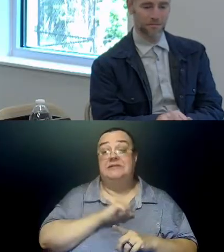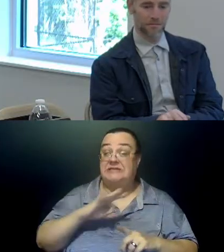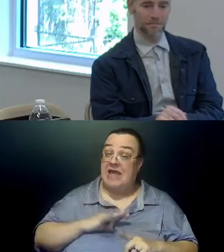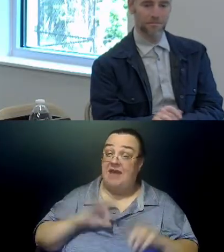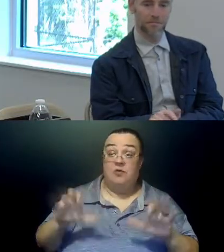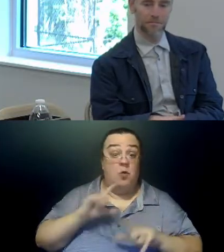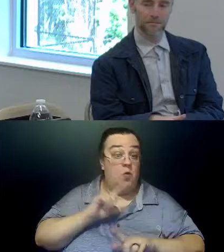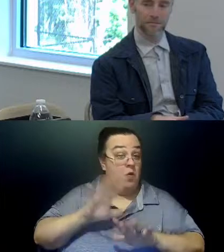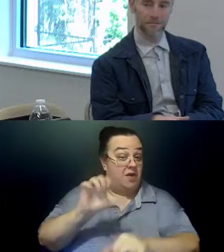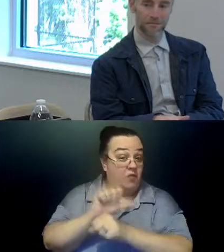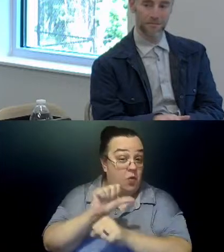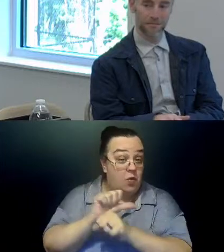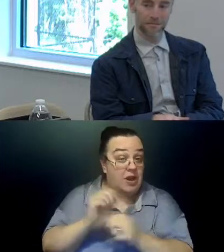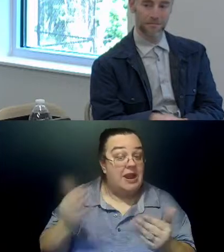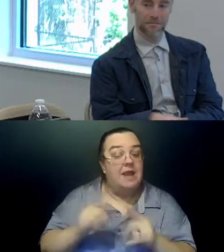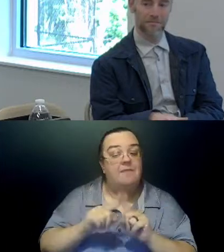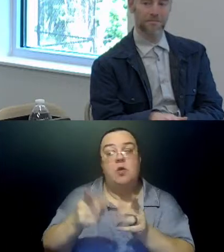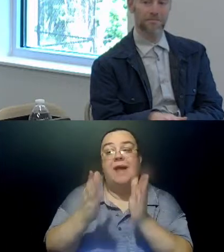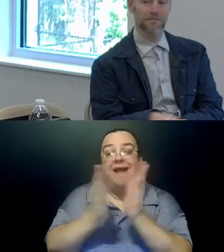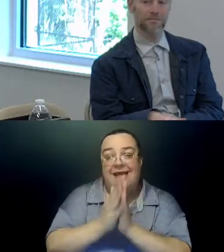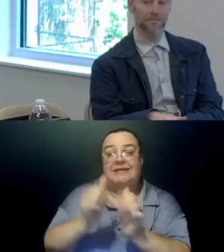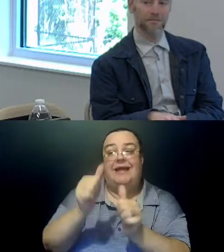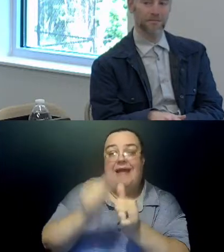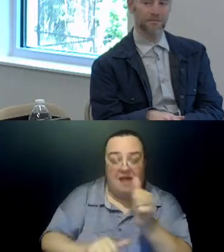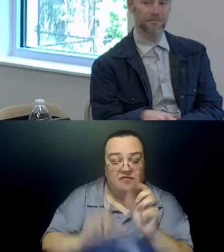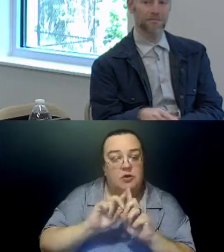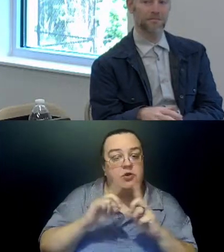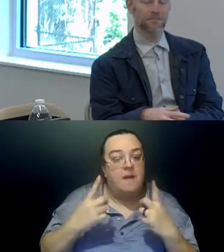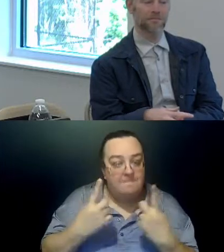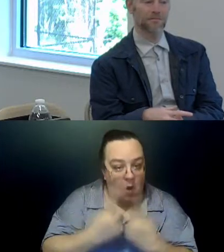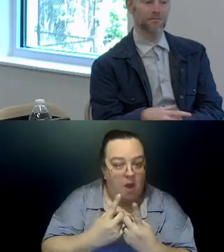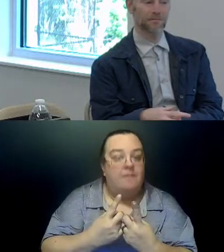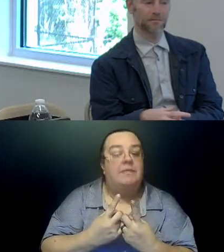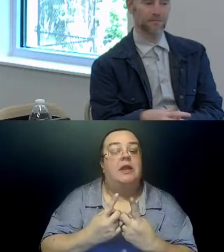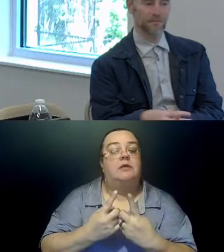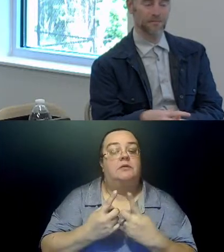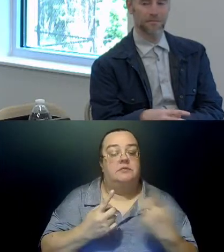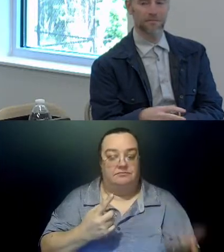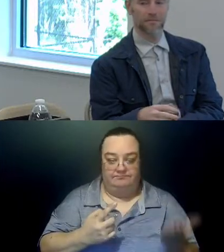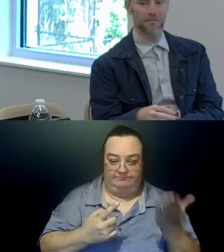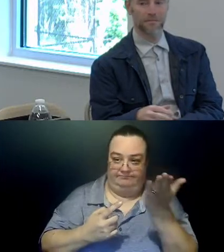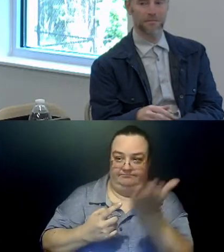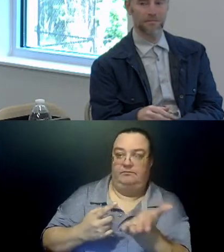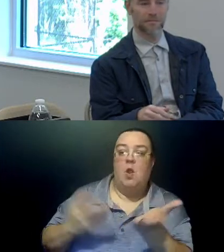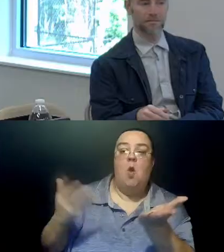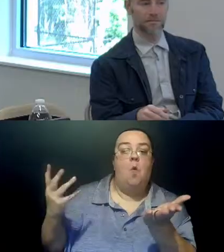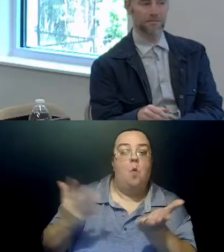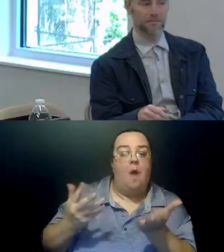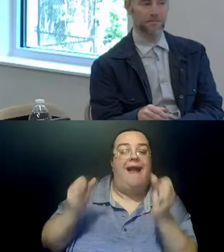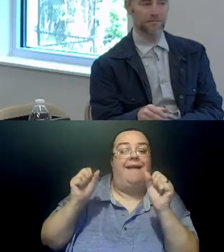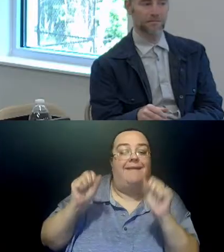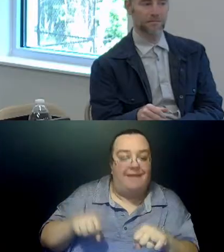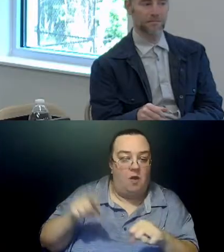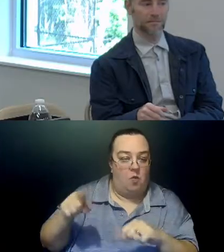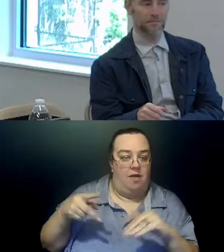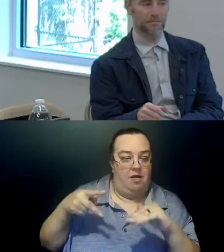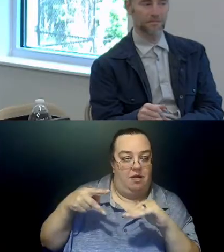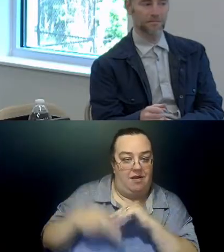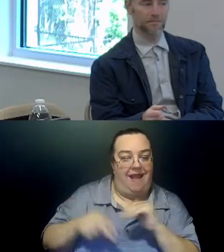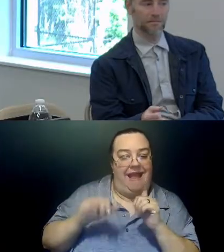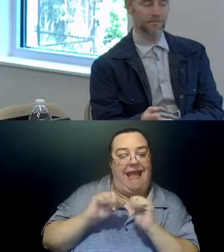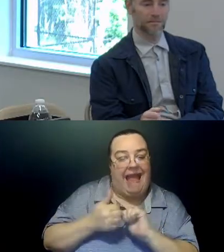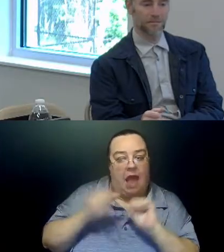here, but you ask every department to come in with what can be cut. How can you tighten your